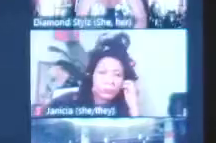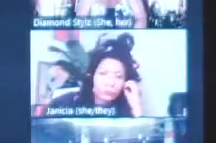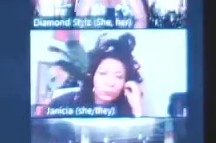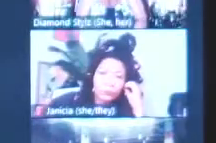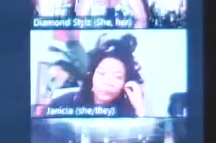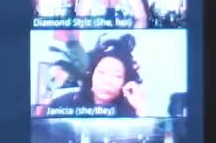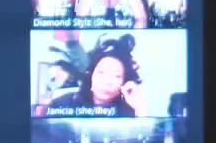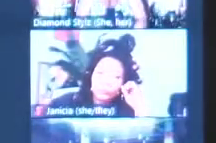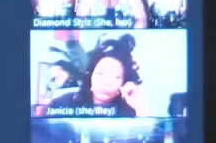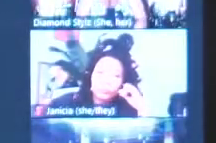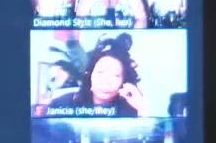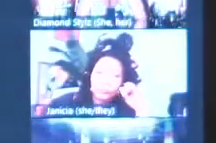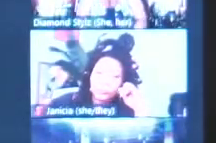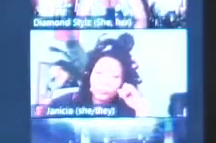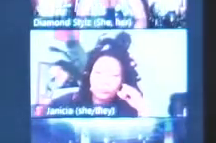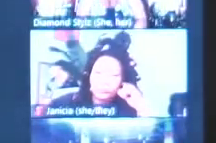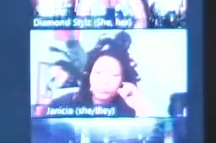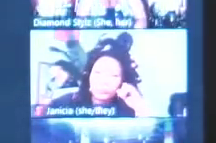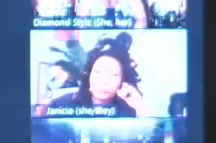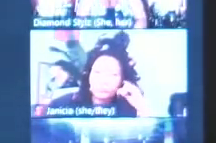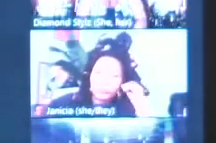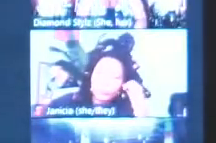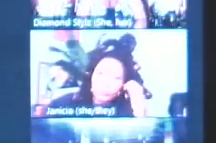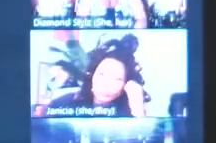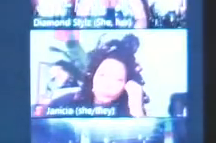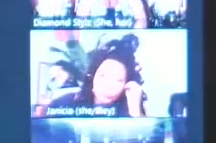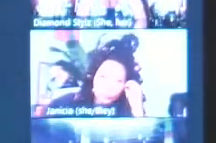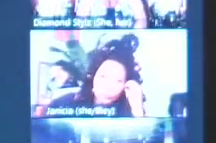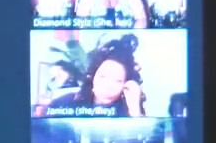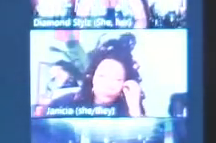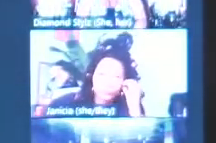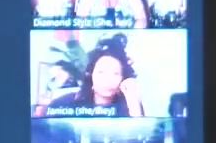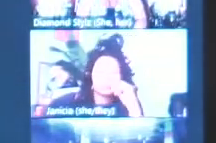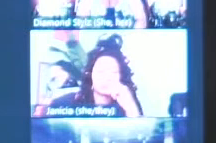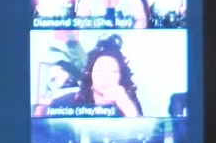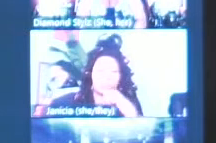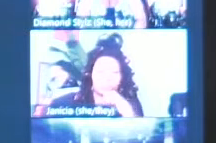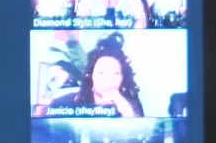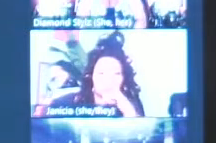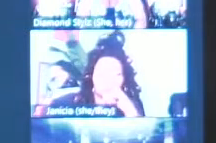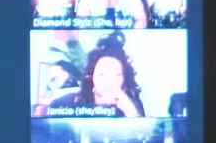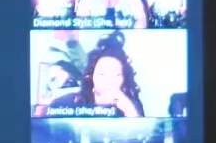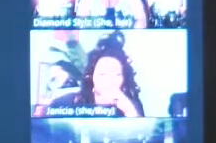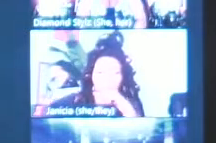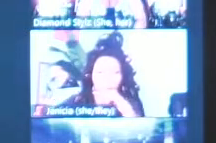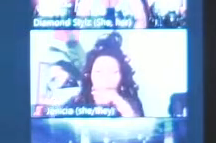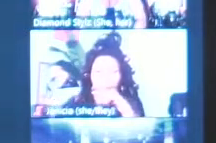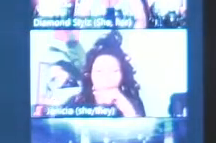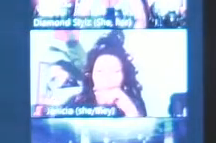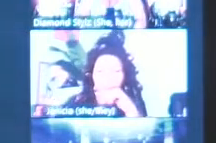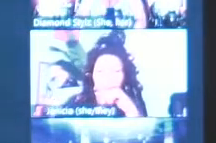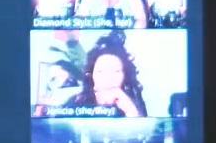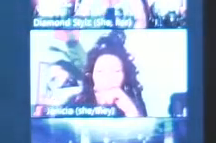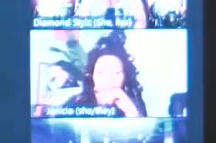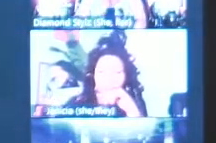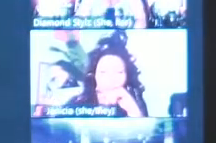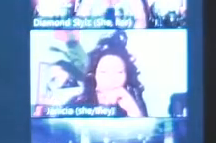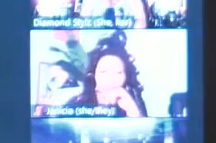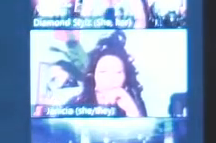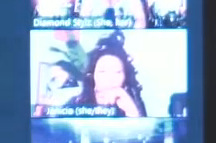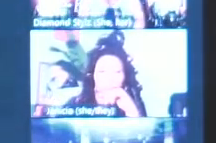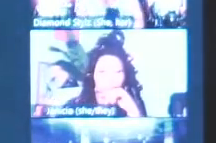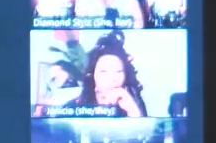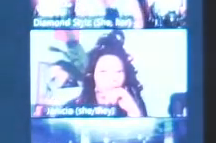Absolutely. Thank you for sharing that. I want to encourage y'all to tweet your questions, tweet your comments. We have a couple